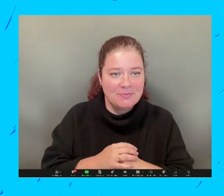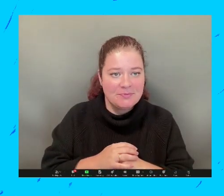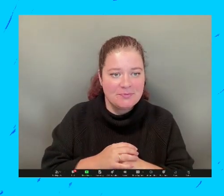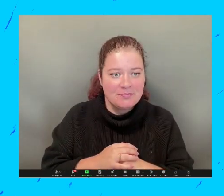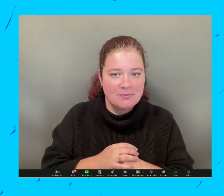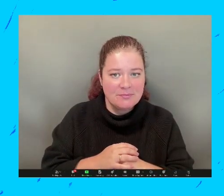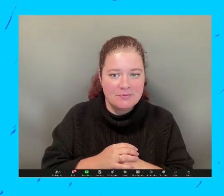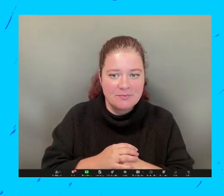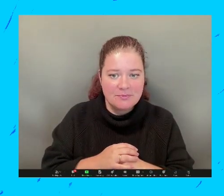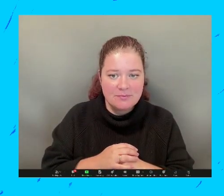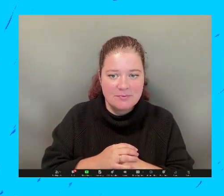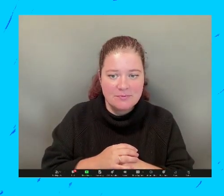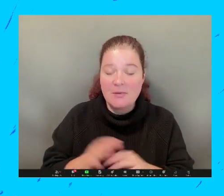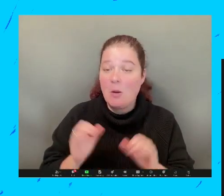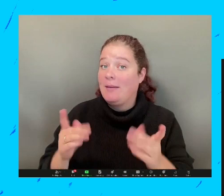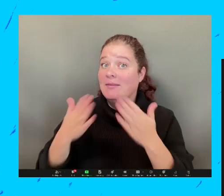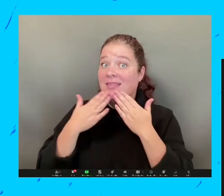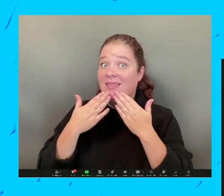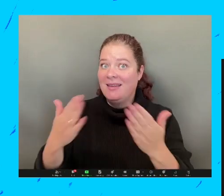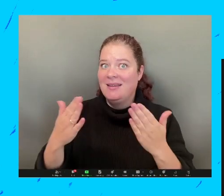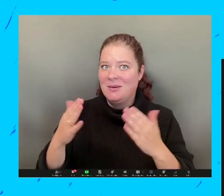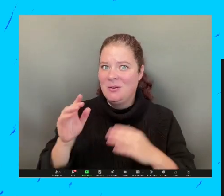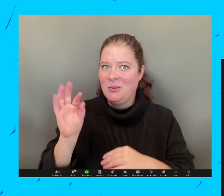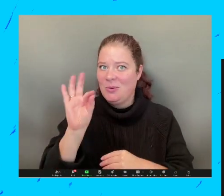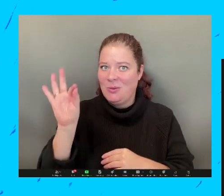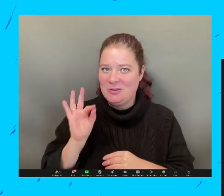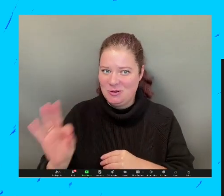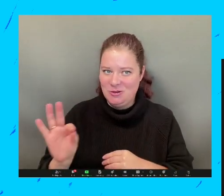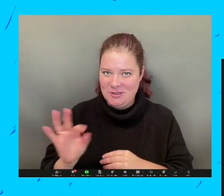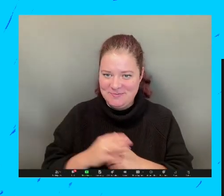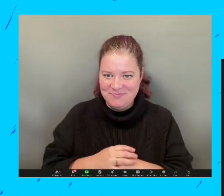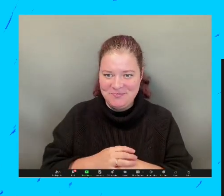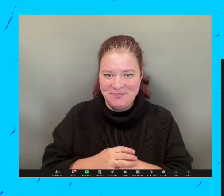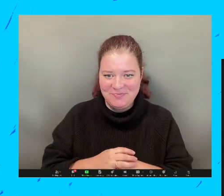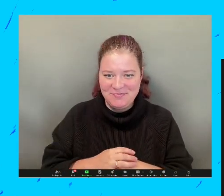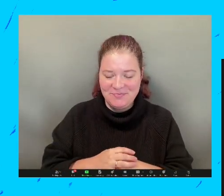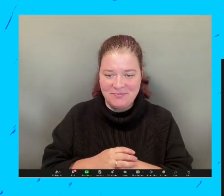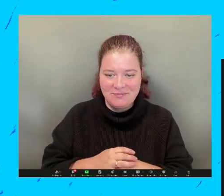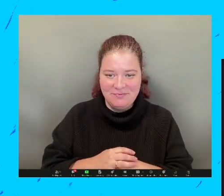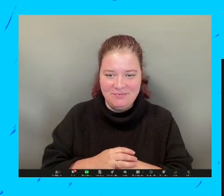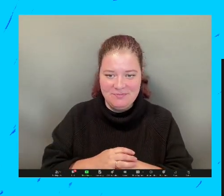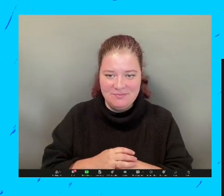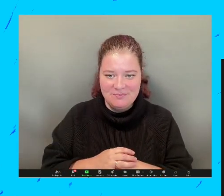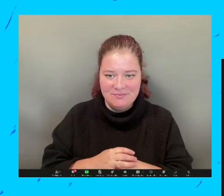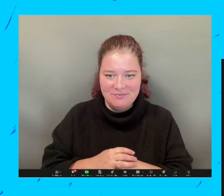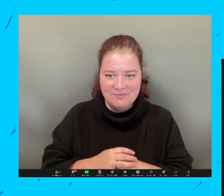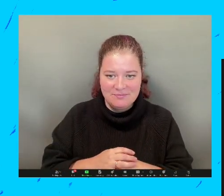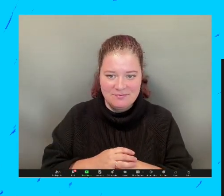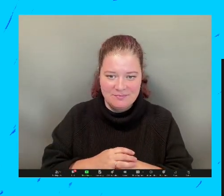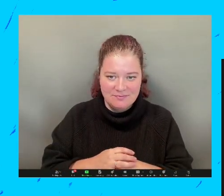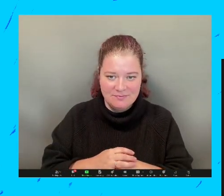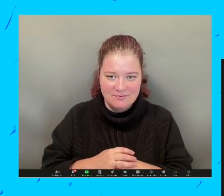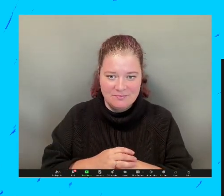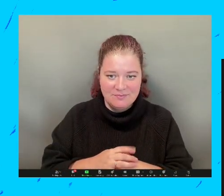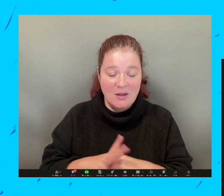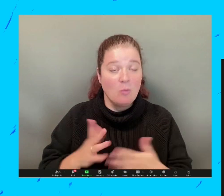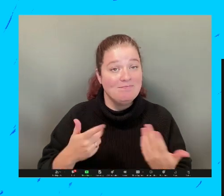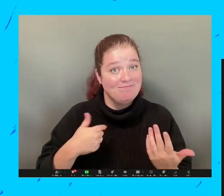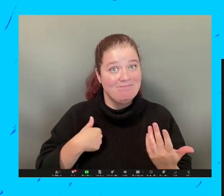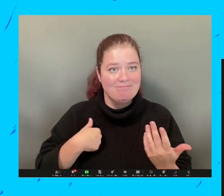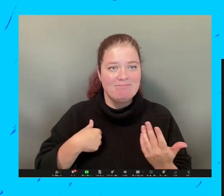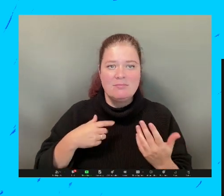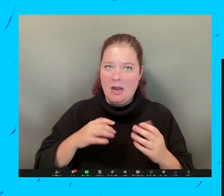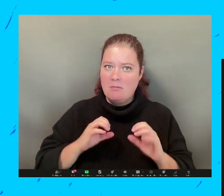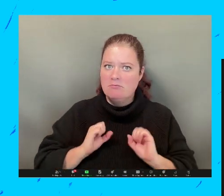All right, Kimberly, thank you very much. I will say that we need total member involvement.